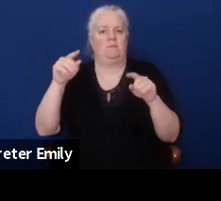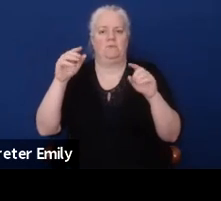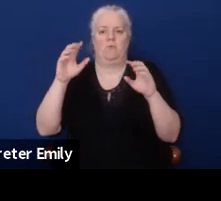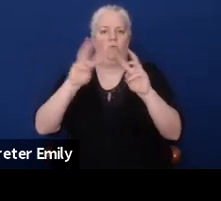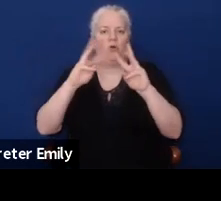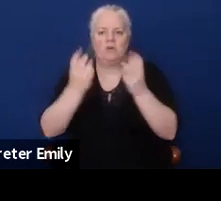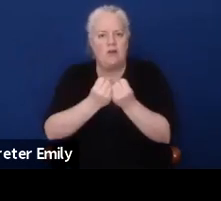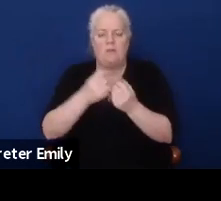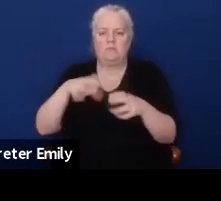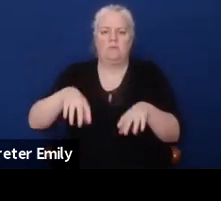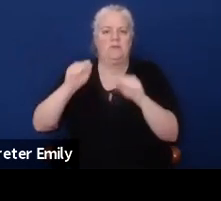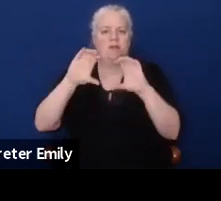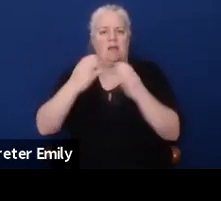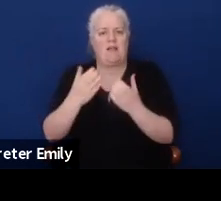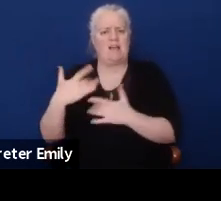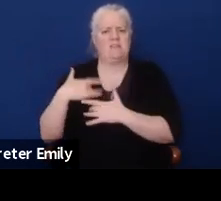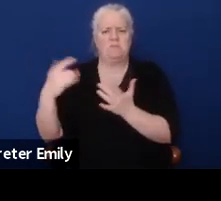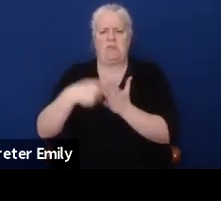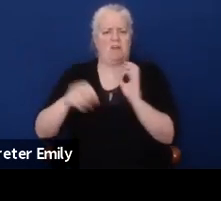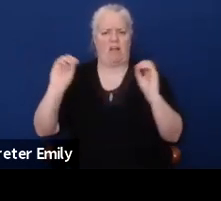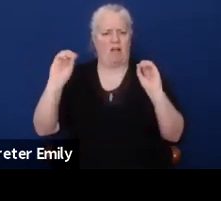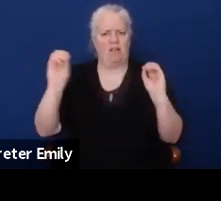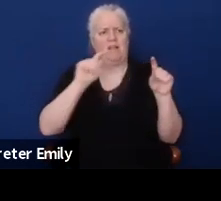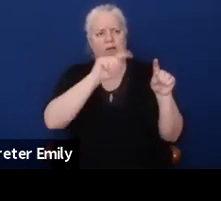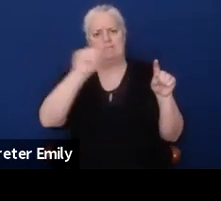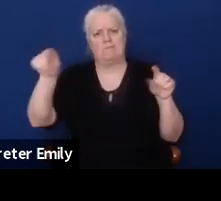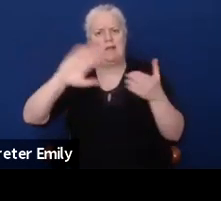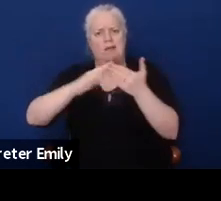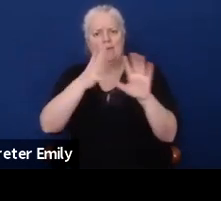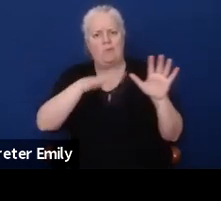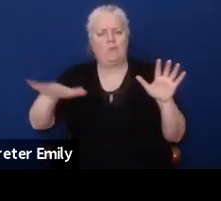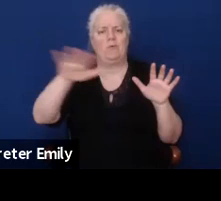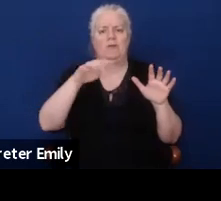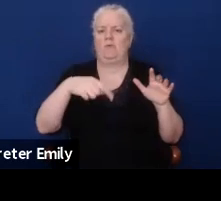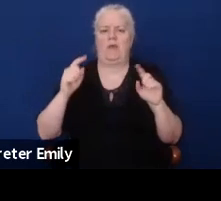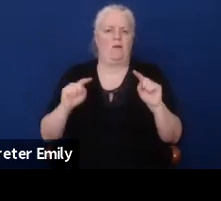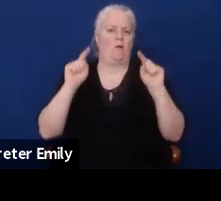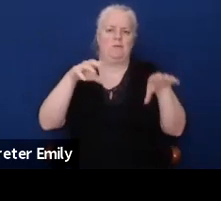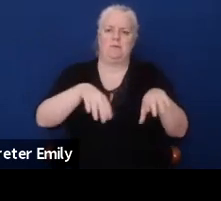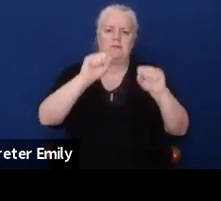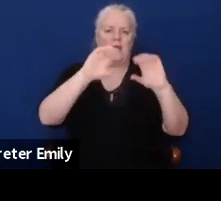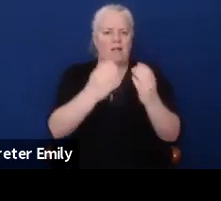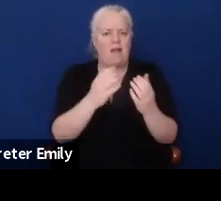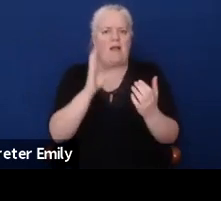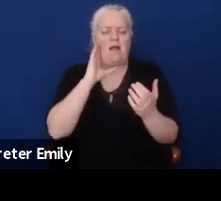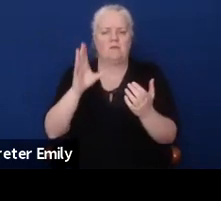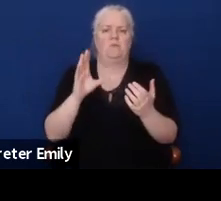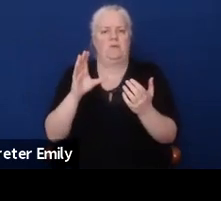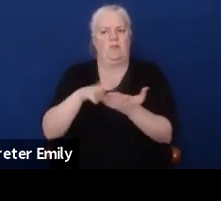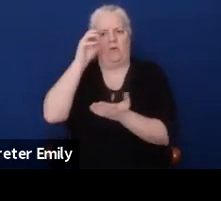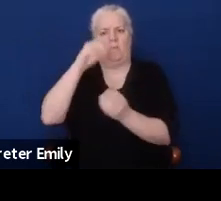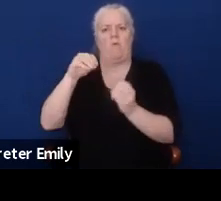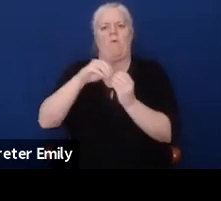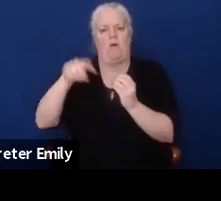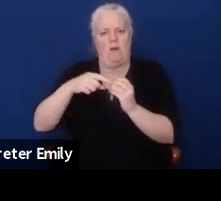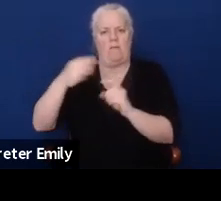classes on the housing and mortgages and learn more about how mortgages work. Actually, there is also